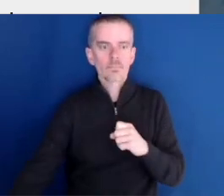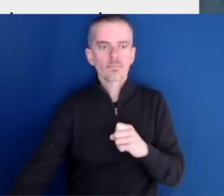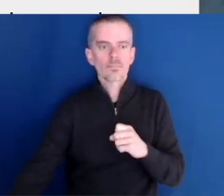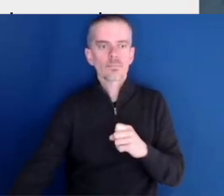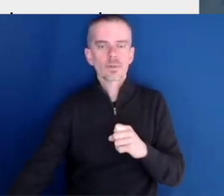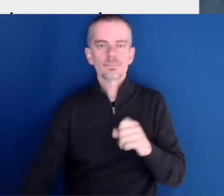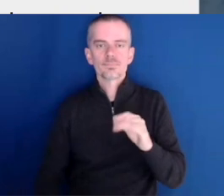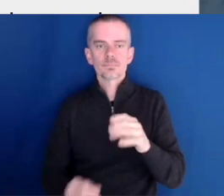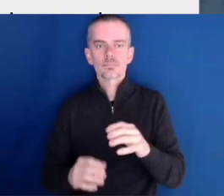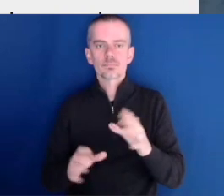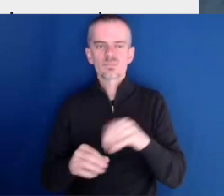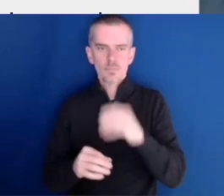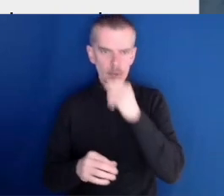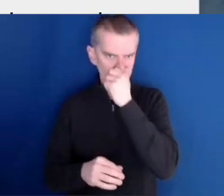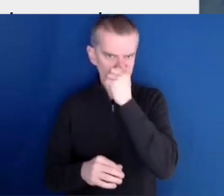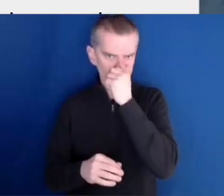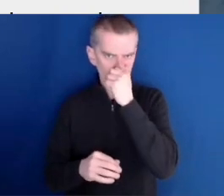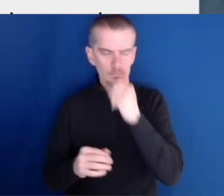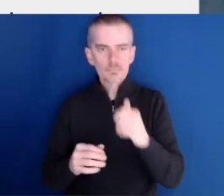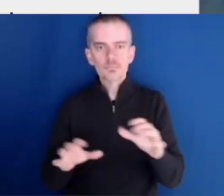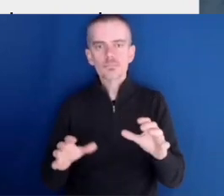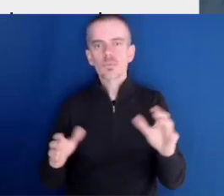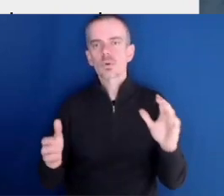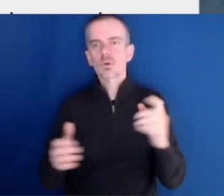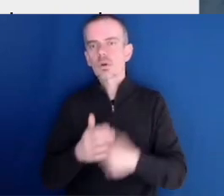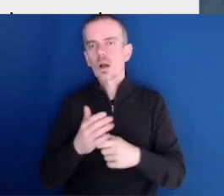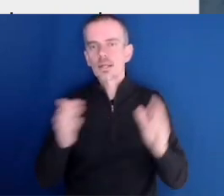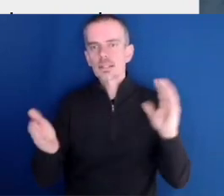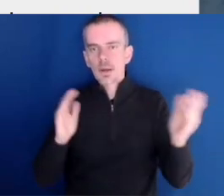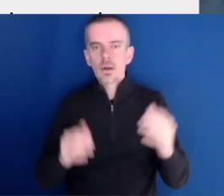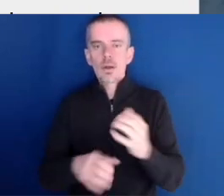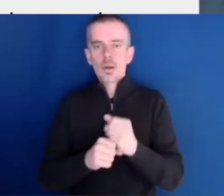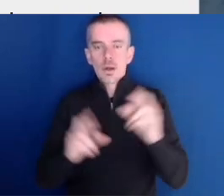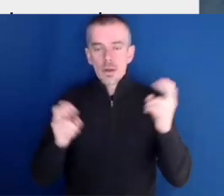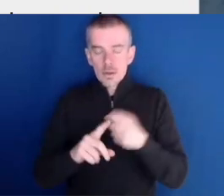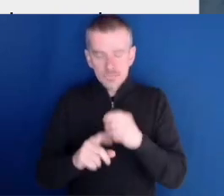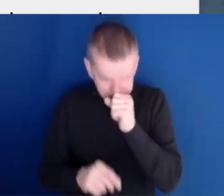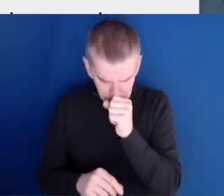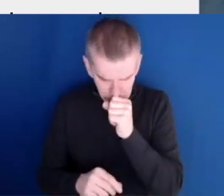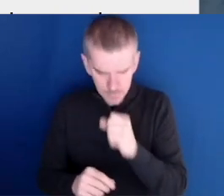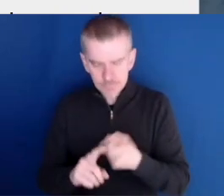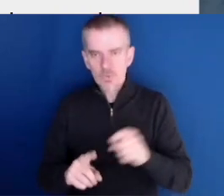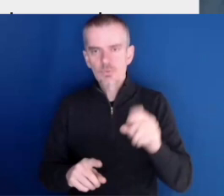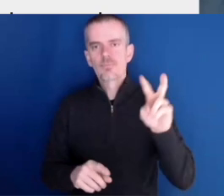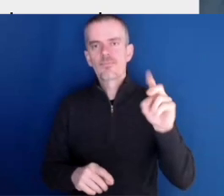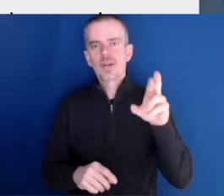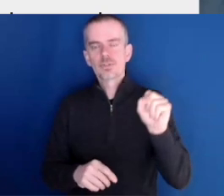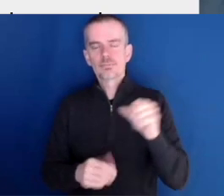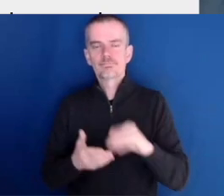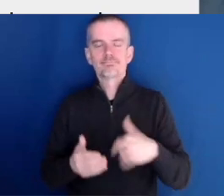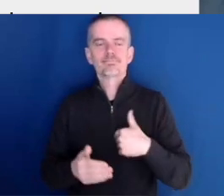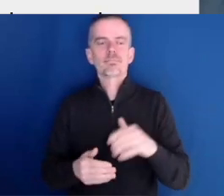going to include everything from cost comparisons to retrieving quotes from nearby vendors, right? And so this is anything